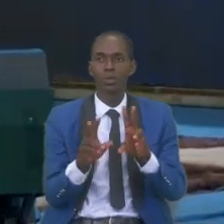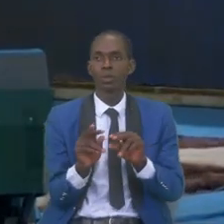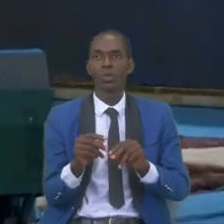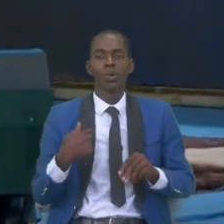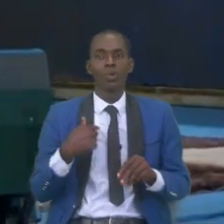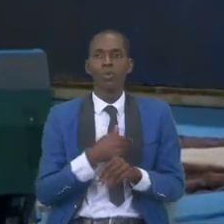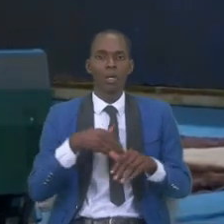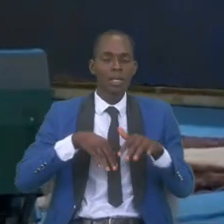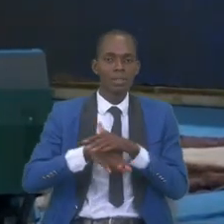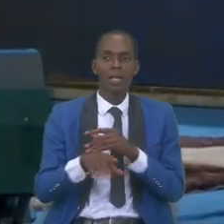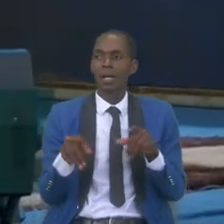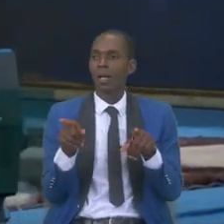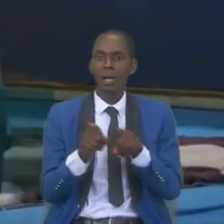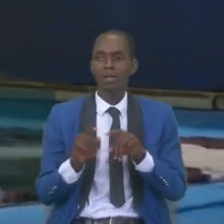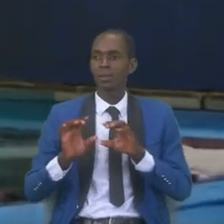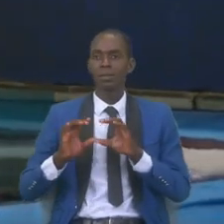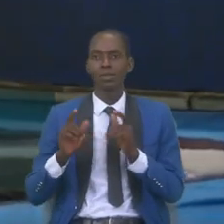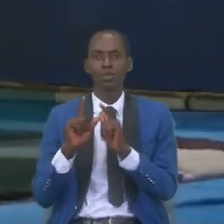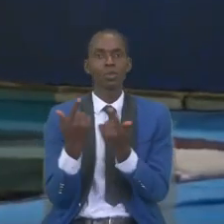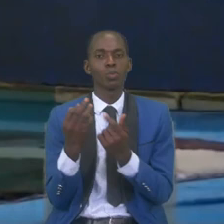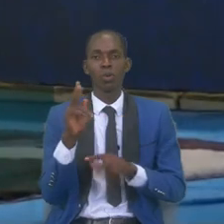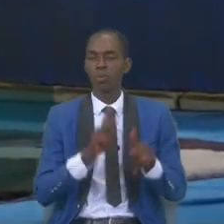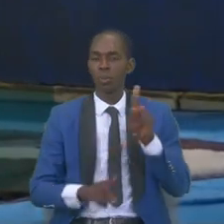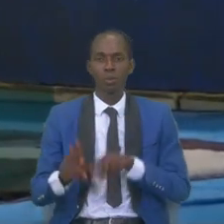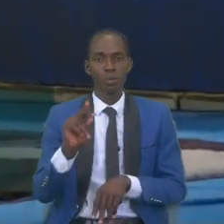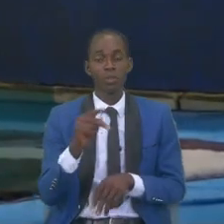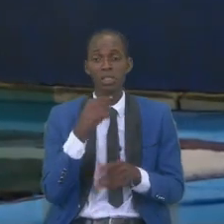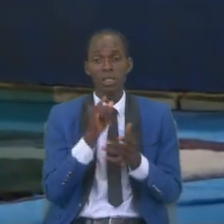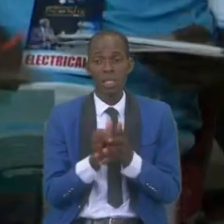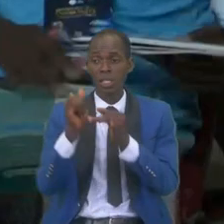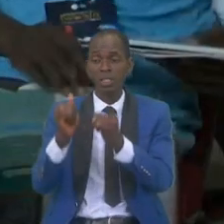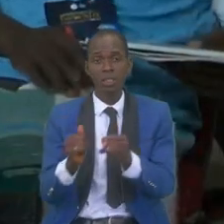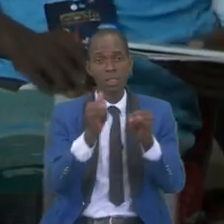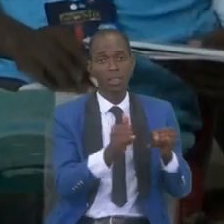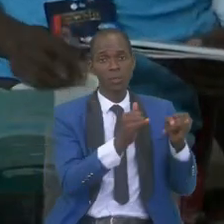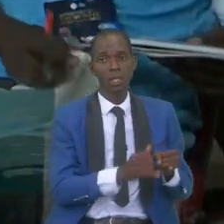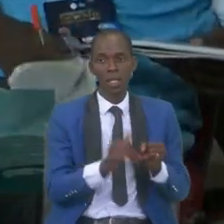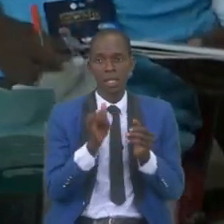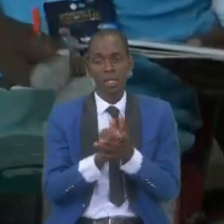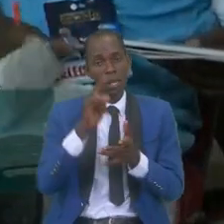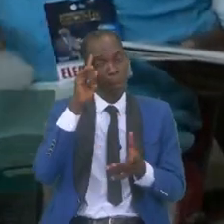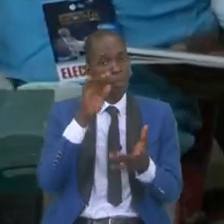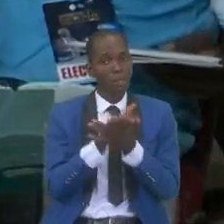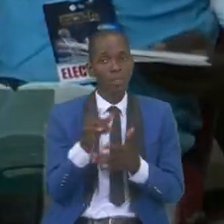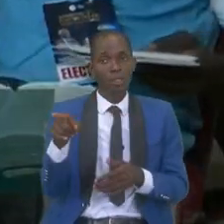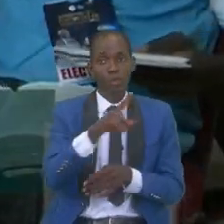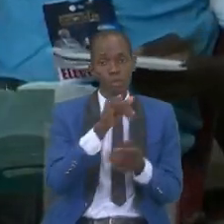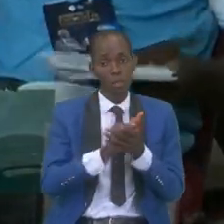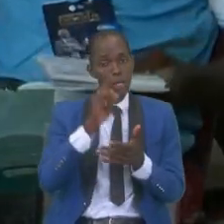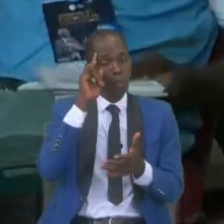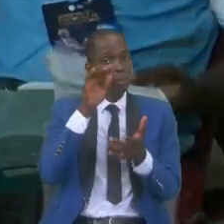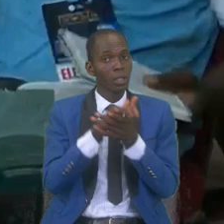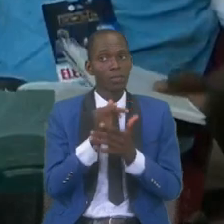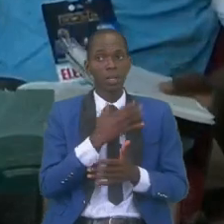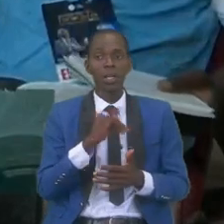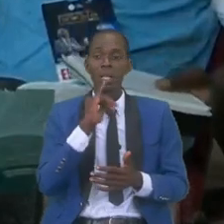corporate people. It says he, the individual that believes, he that believeth and is baptized shall